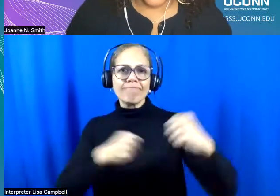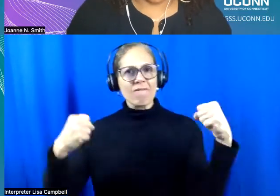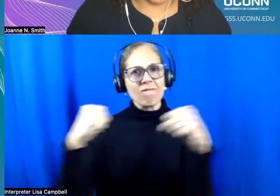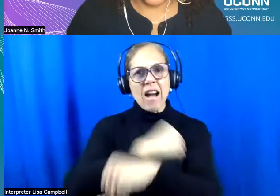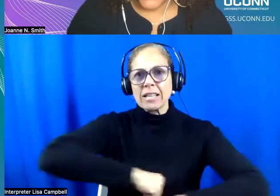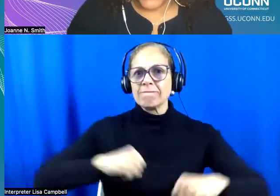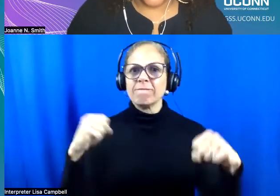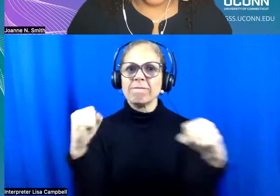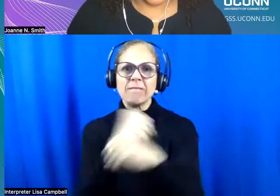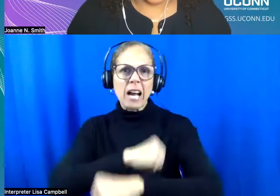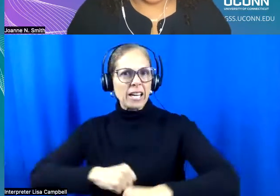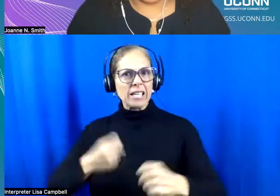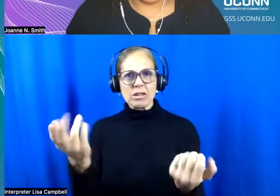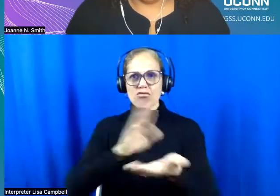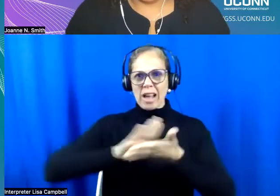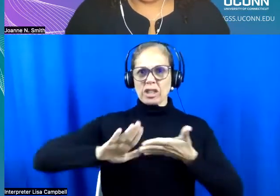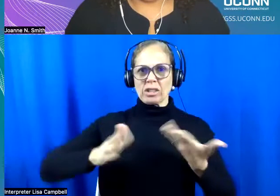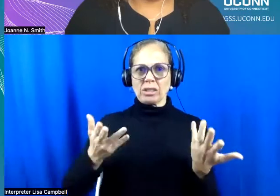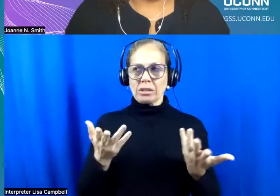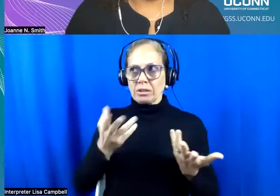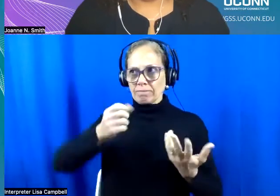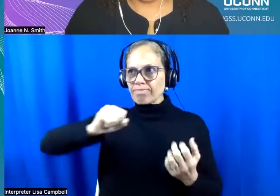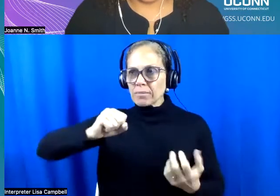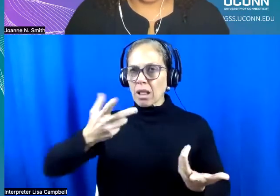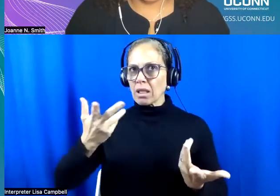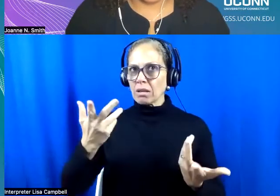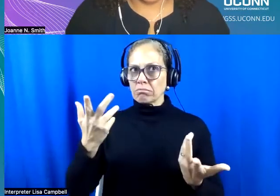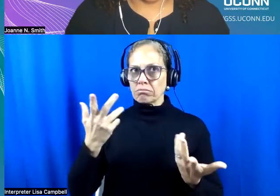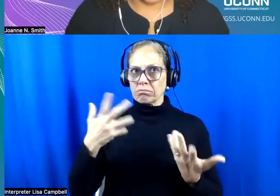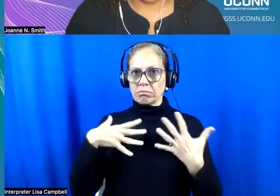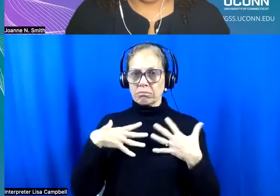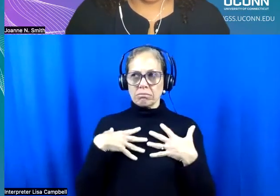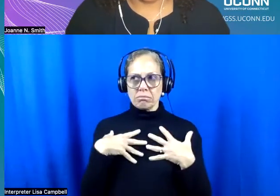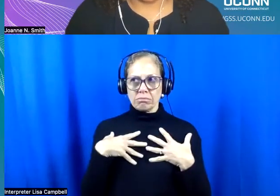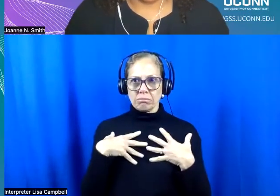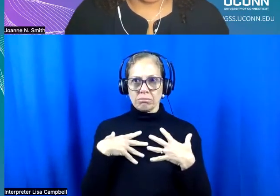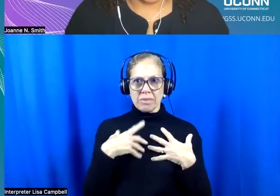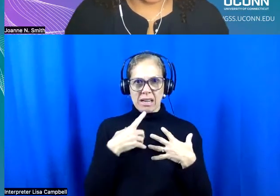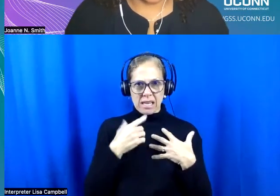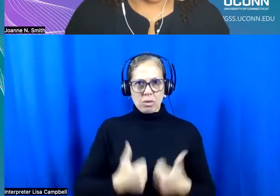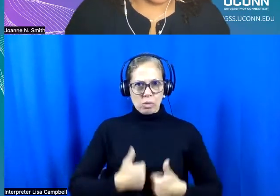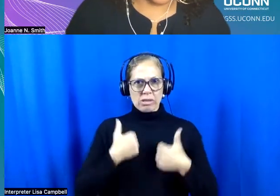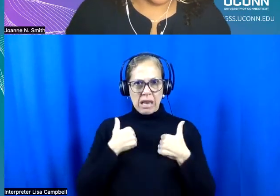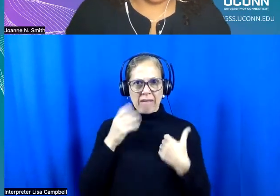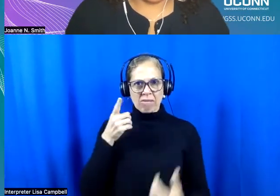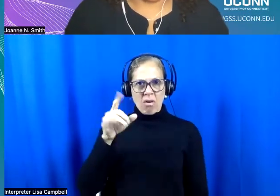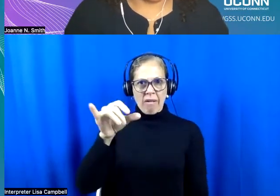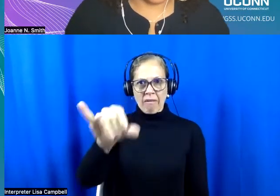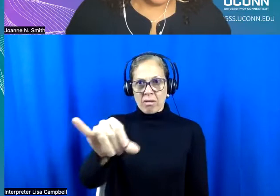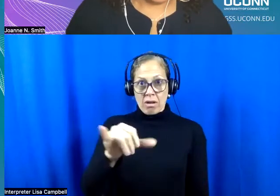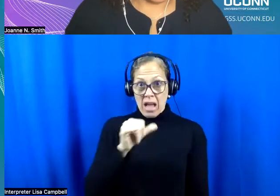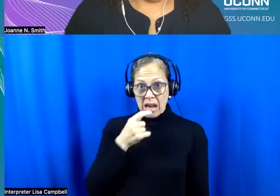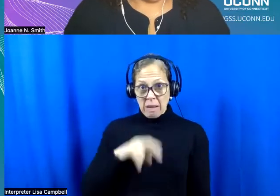resist righteously, right? And then you realize, oh, this is when I said this was lifelong, like, I didn't mean